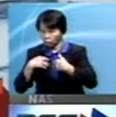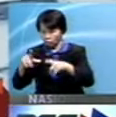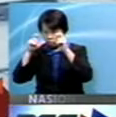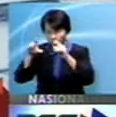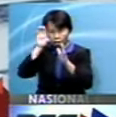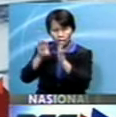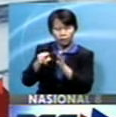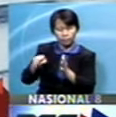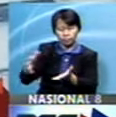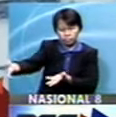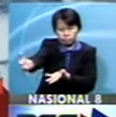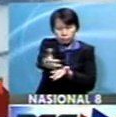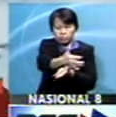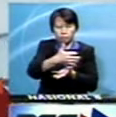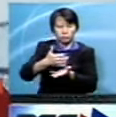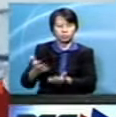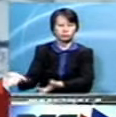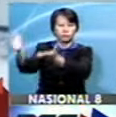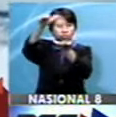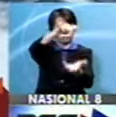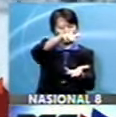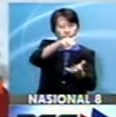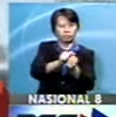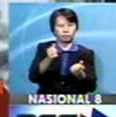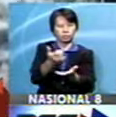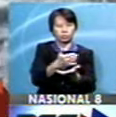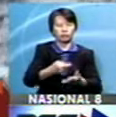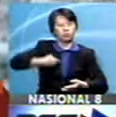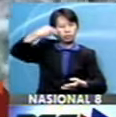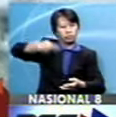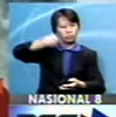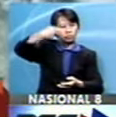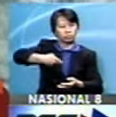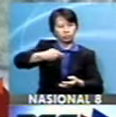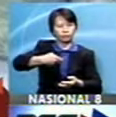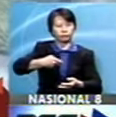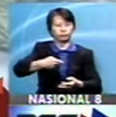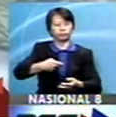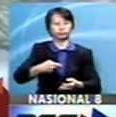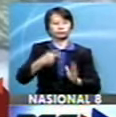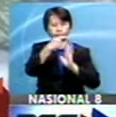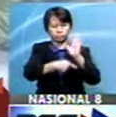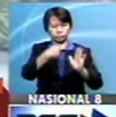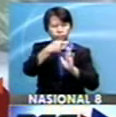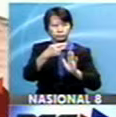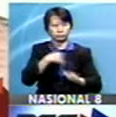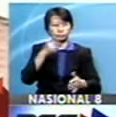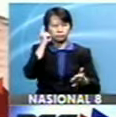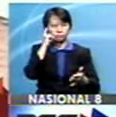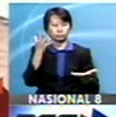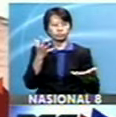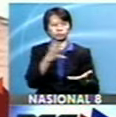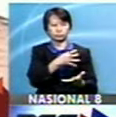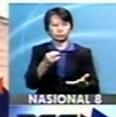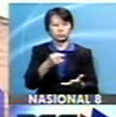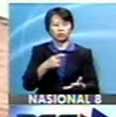later she said with me stories, she thought this is a big part of the history in our country, not only our country, all Asia, I think.